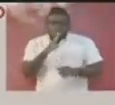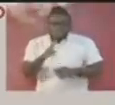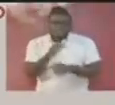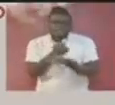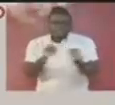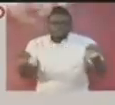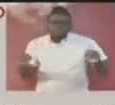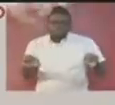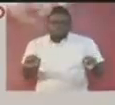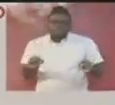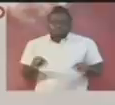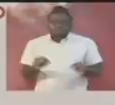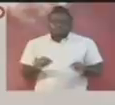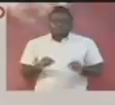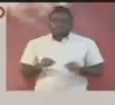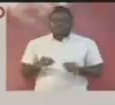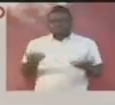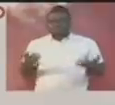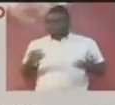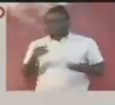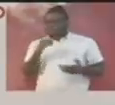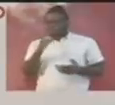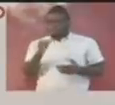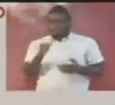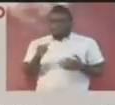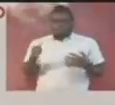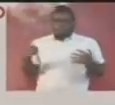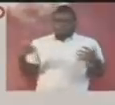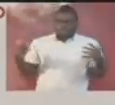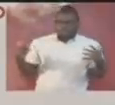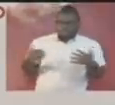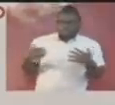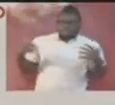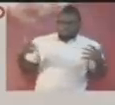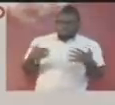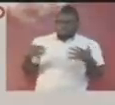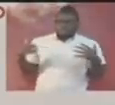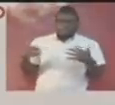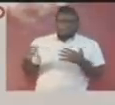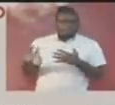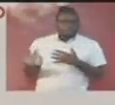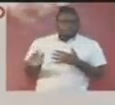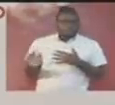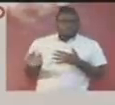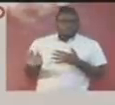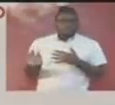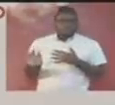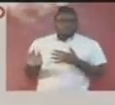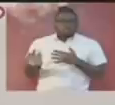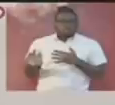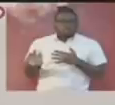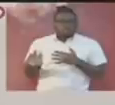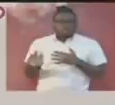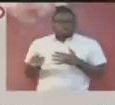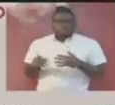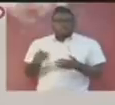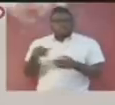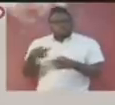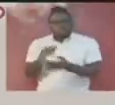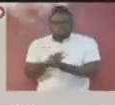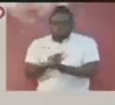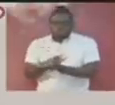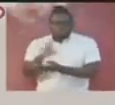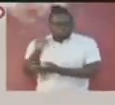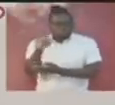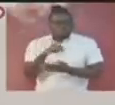us not be fearful. Let us not be afraid to leave our houses, or afraid to go to school, or